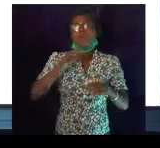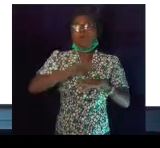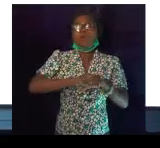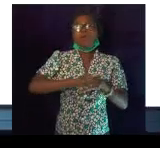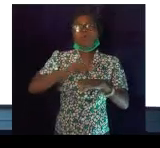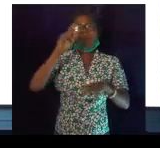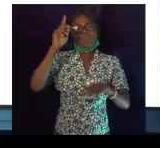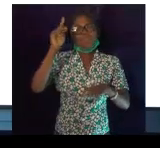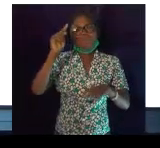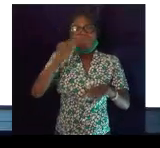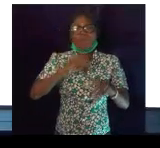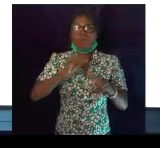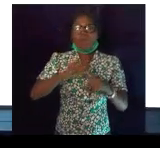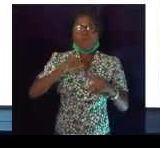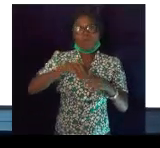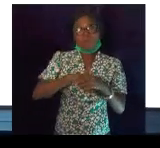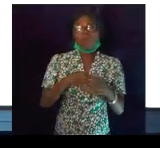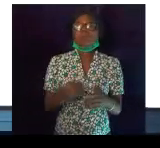television or on television?